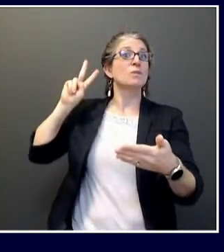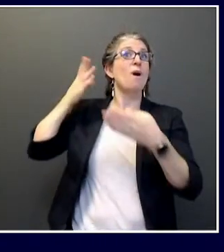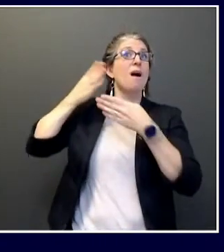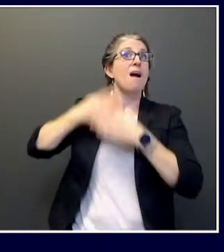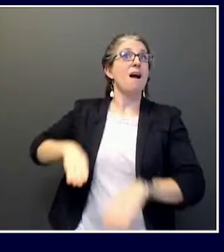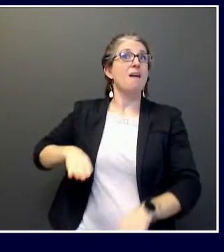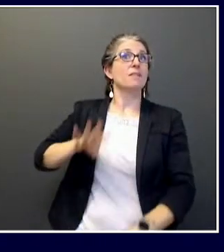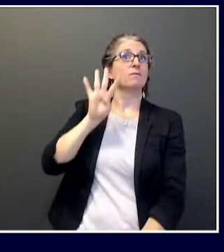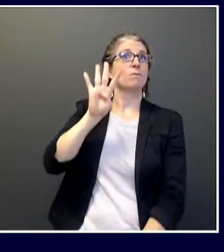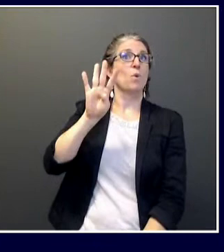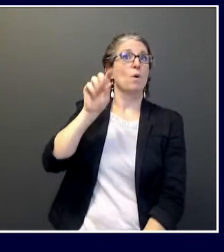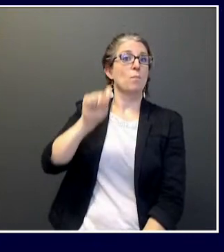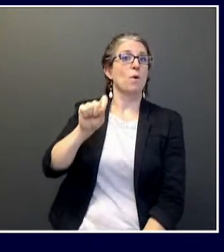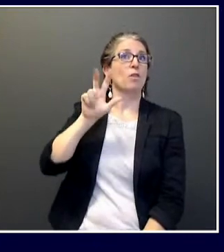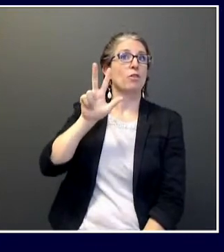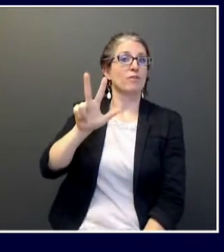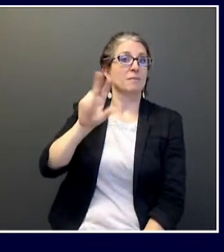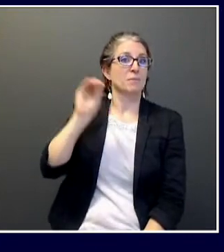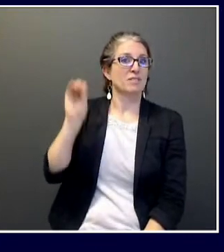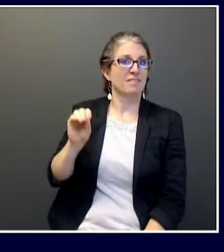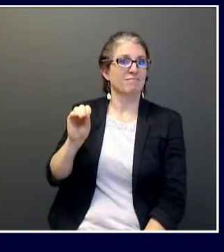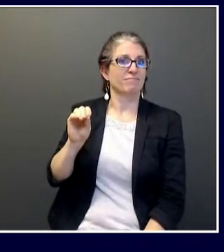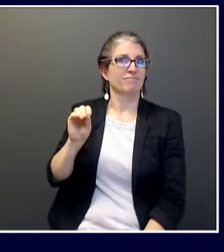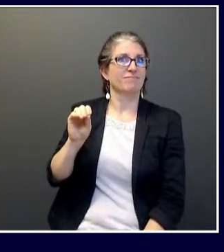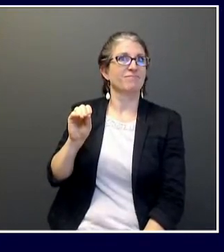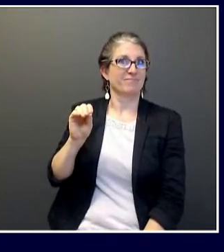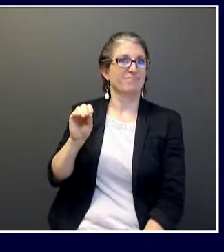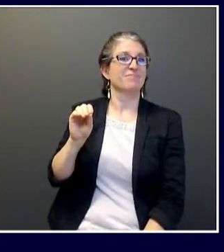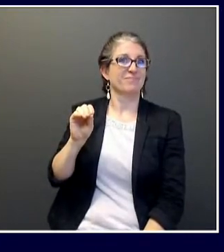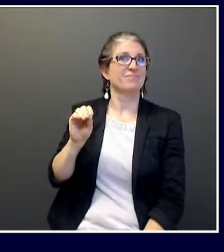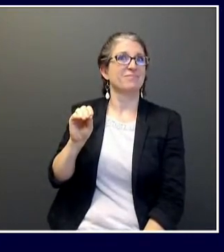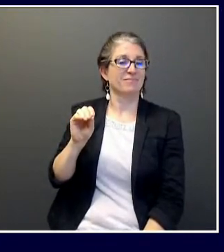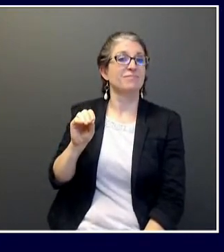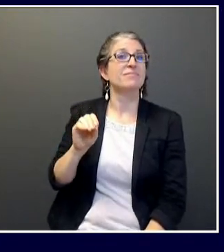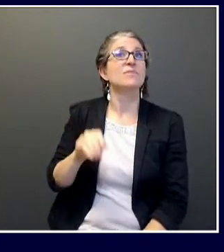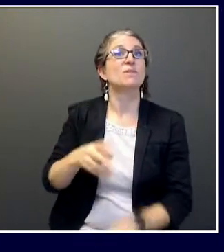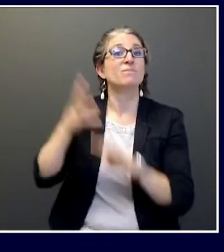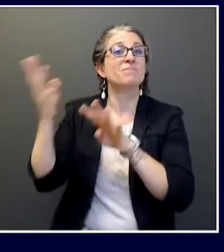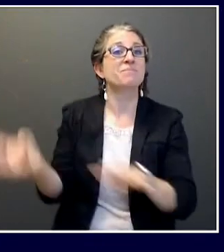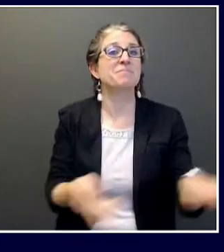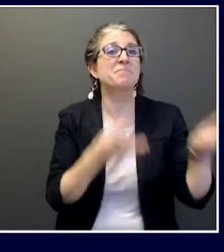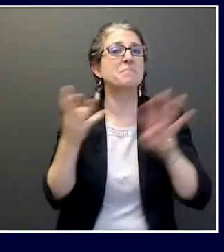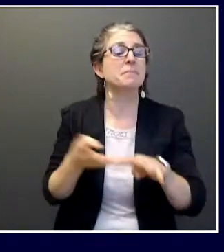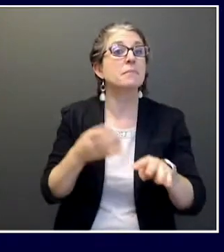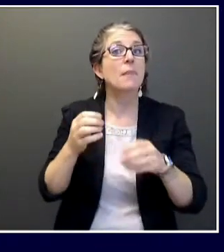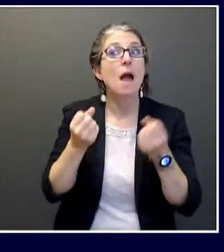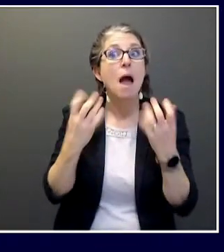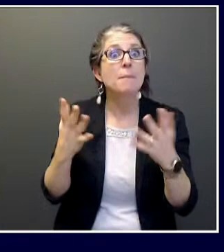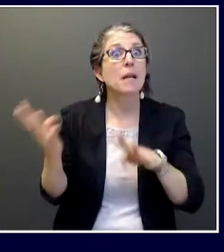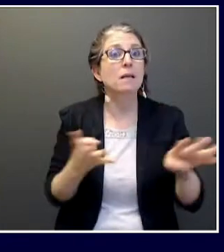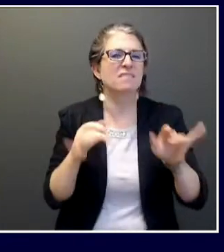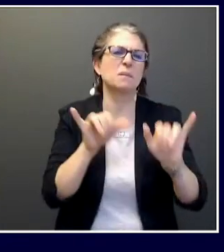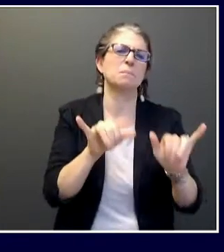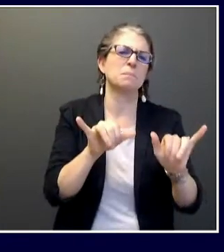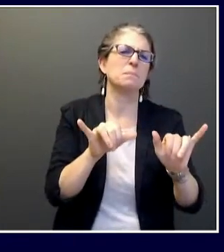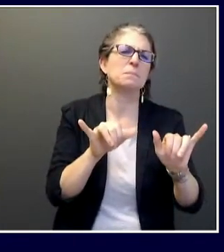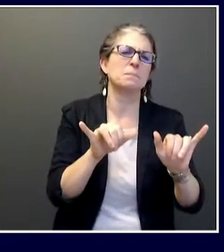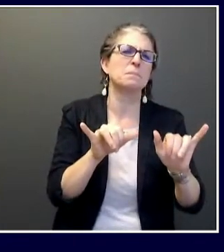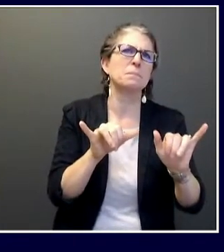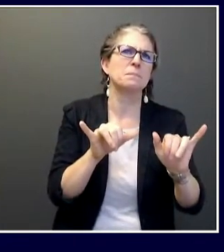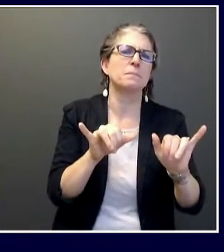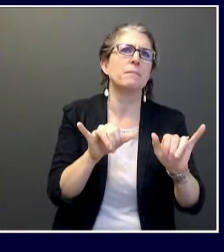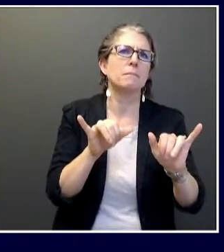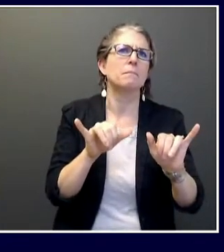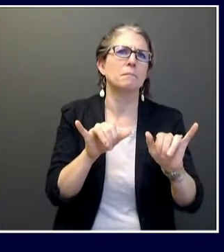4.3%. In terms of testing volume, we are steady there. Today, the testing volume for PCR tests stands